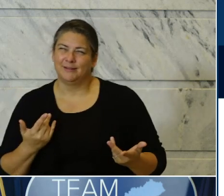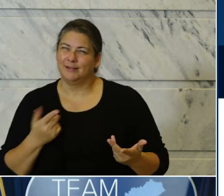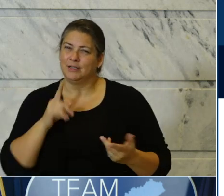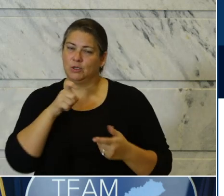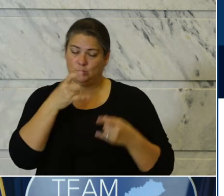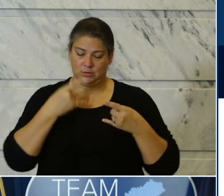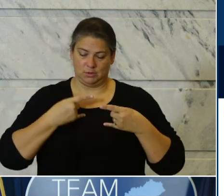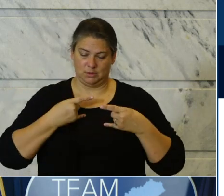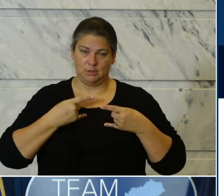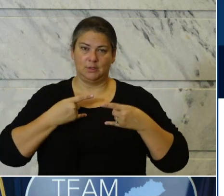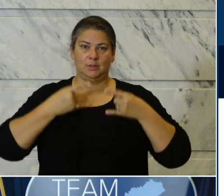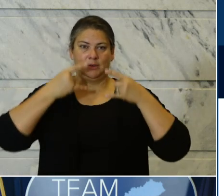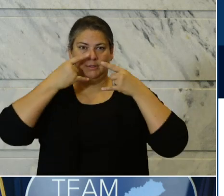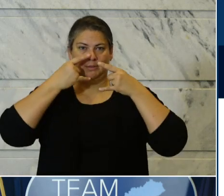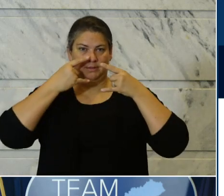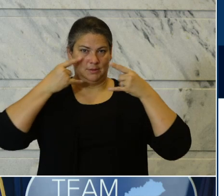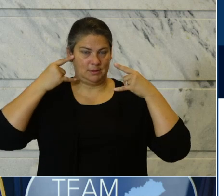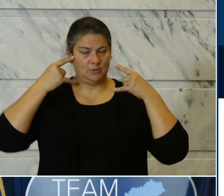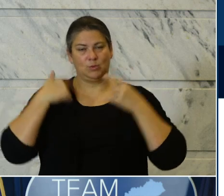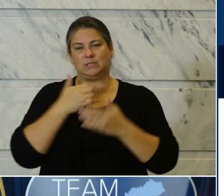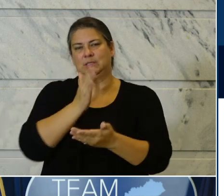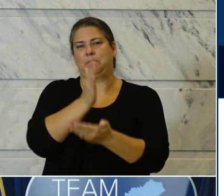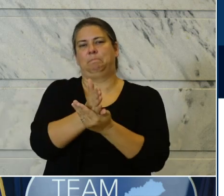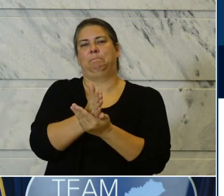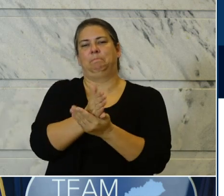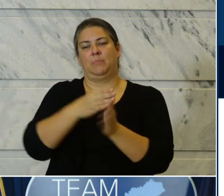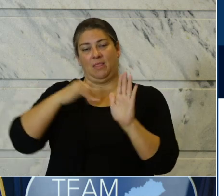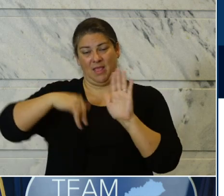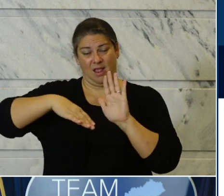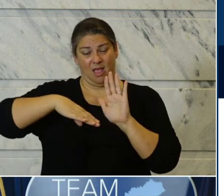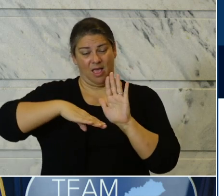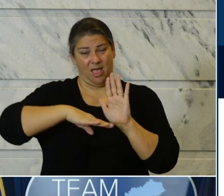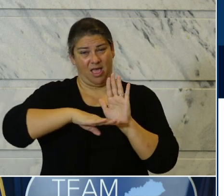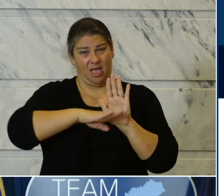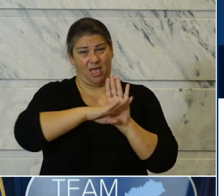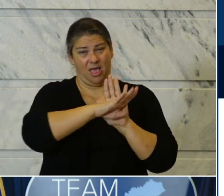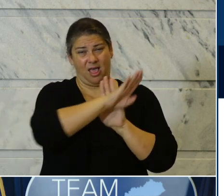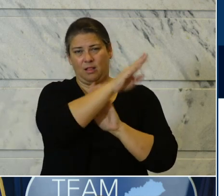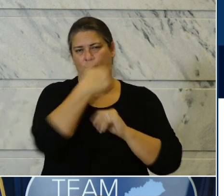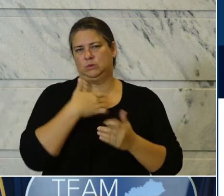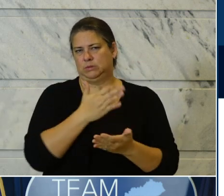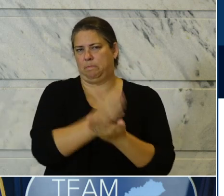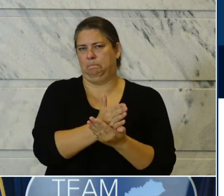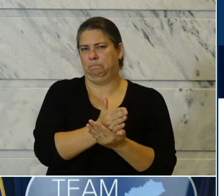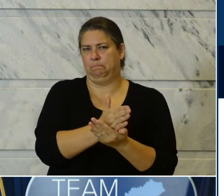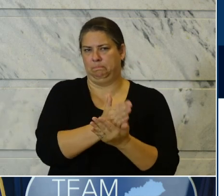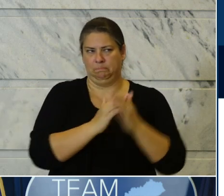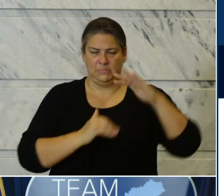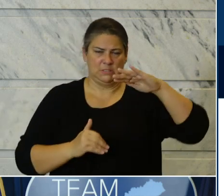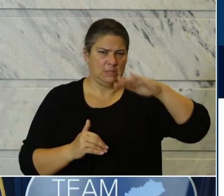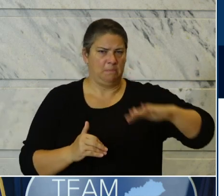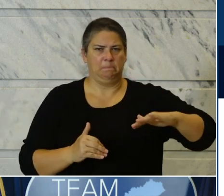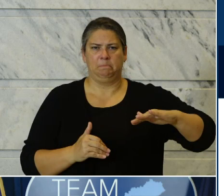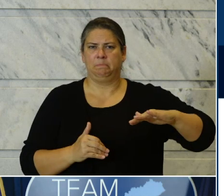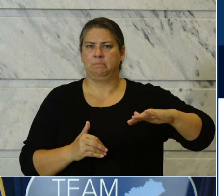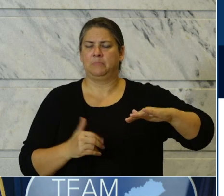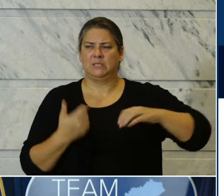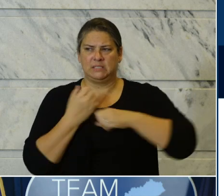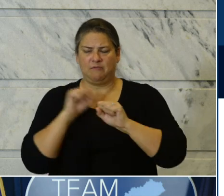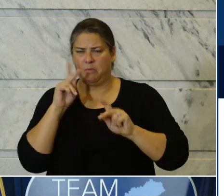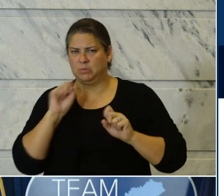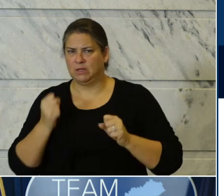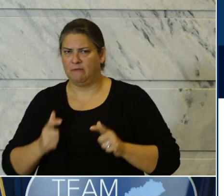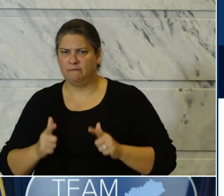on so that we can help stop this escalation that we're seeing. We can save lives, protect our economy, and keep